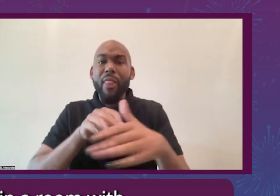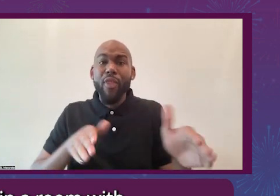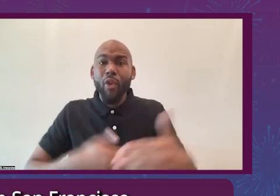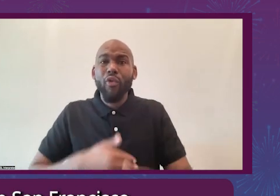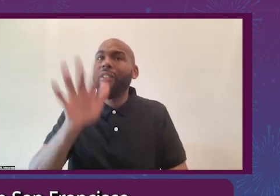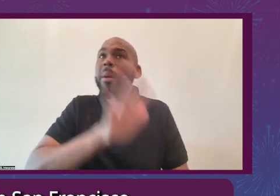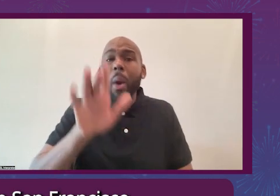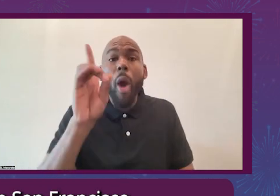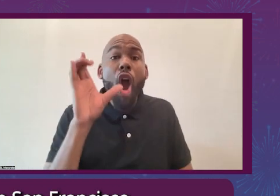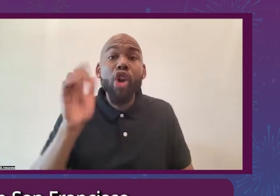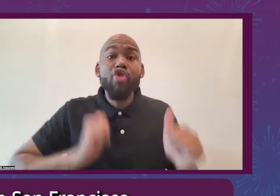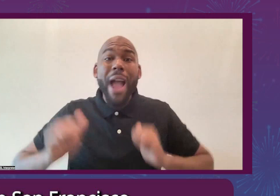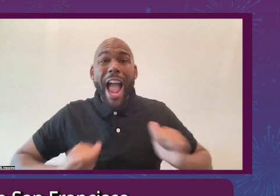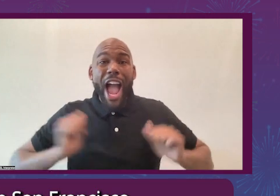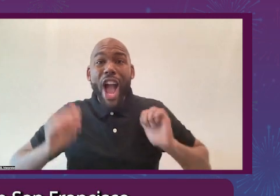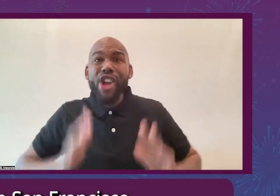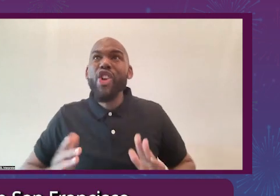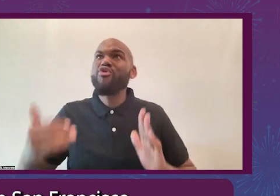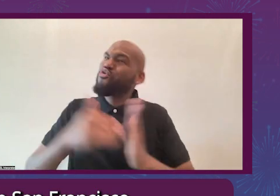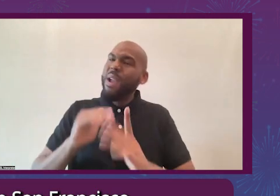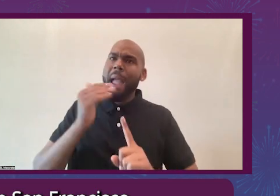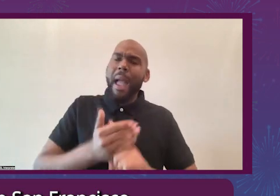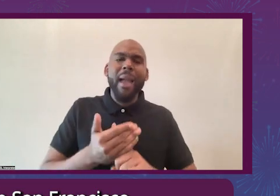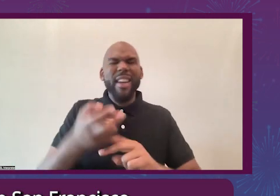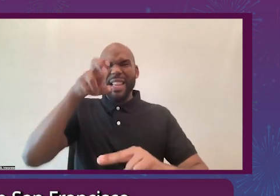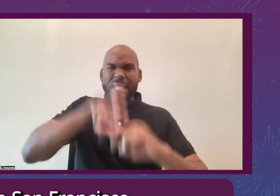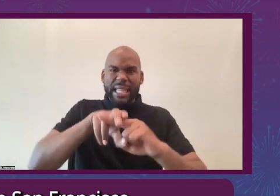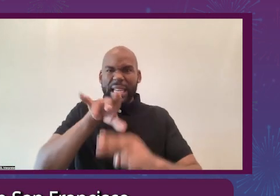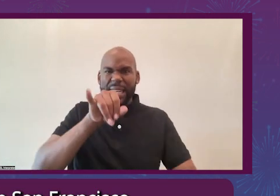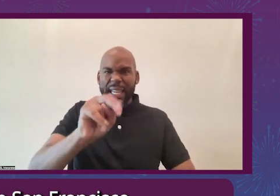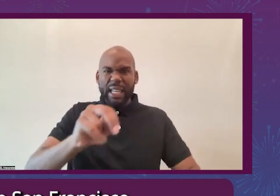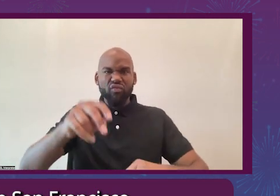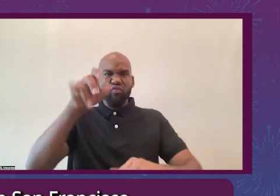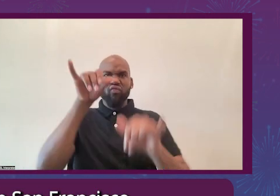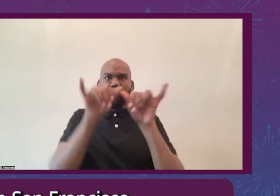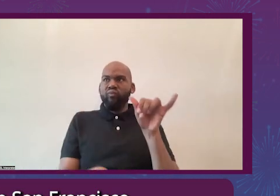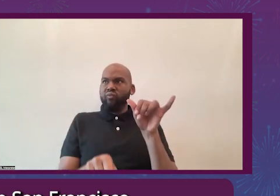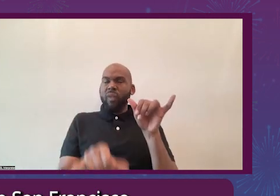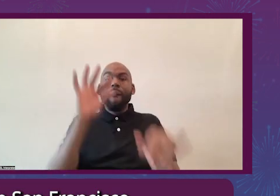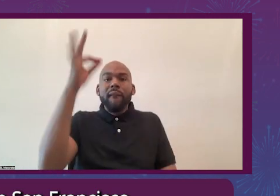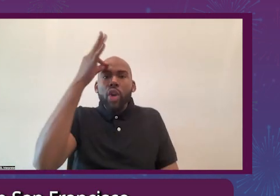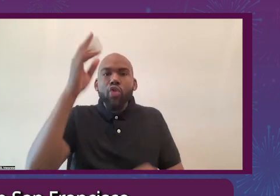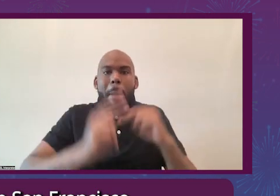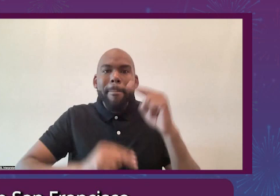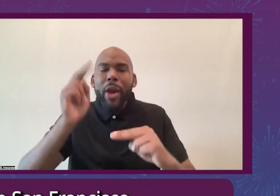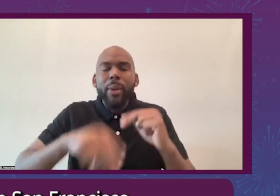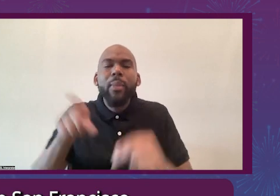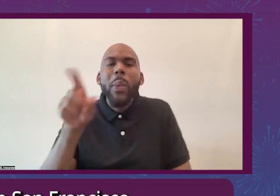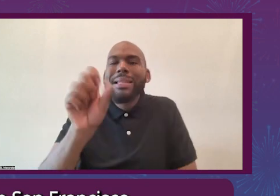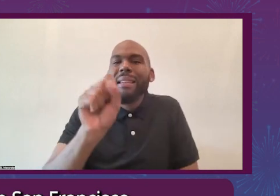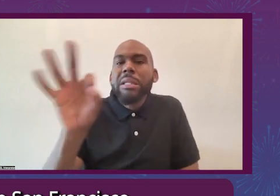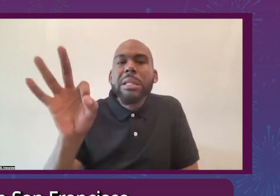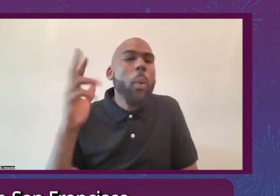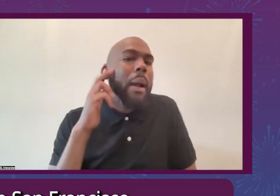and reenacting the sit-in at the Federal Building in San Francisco. A huge